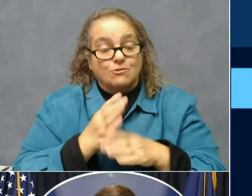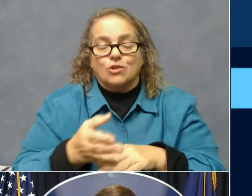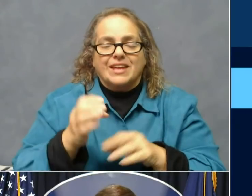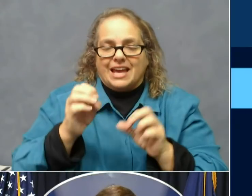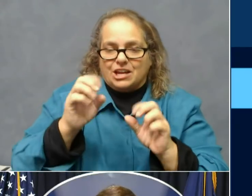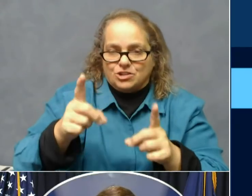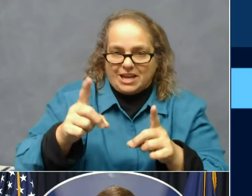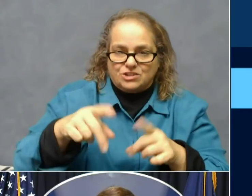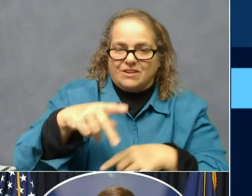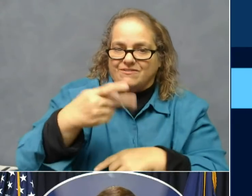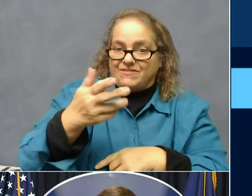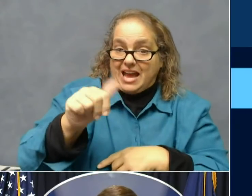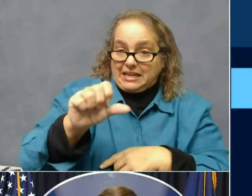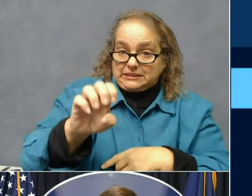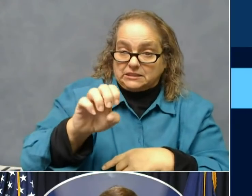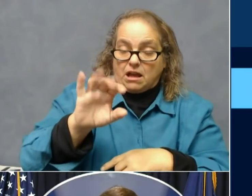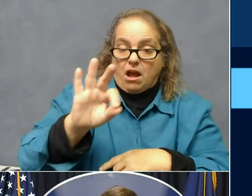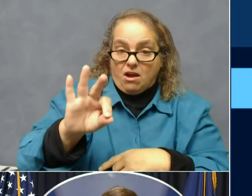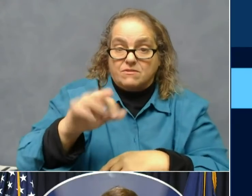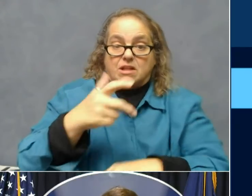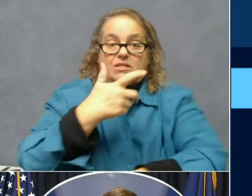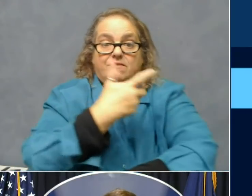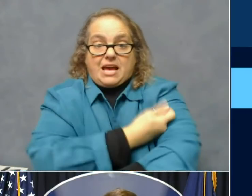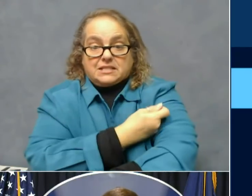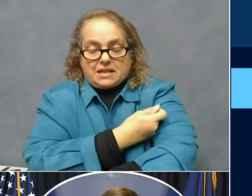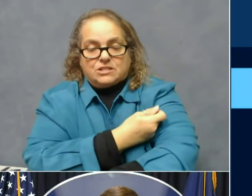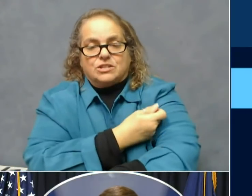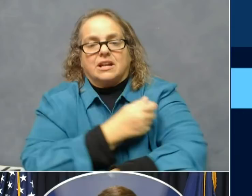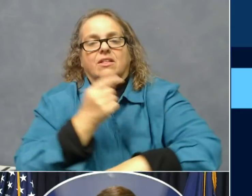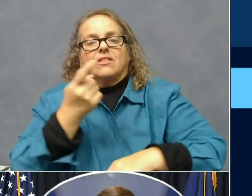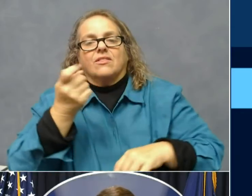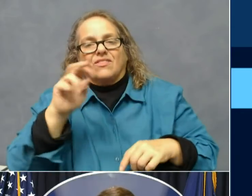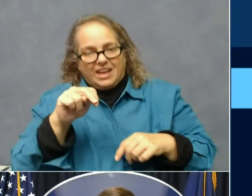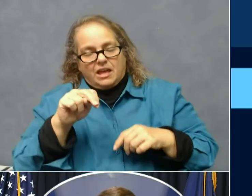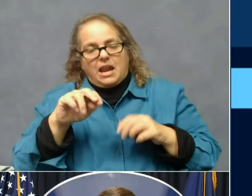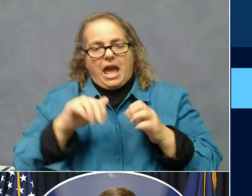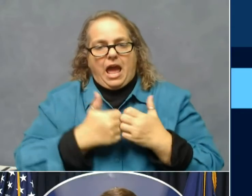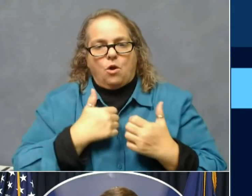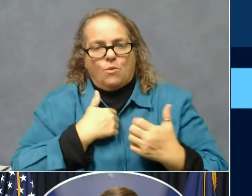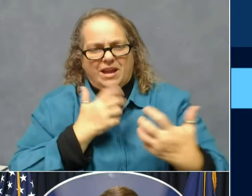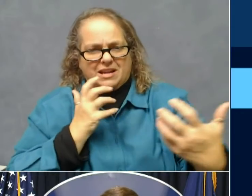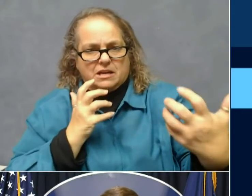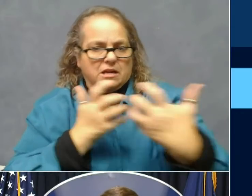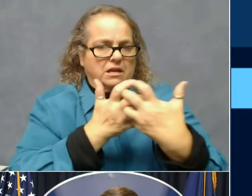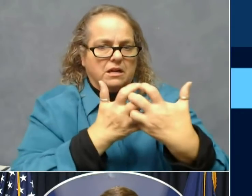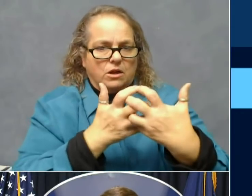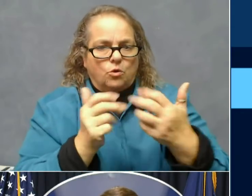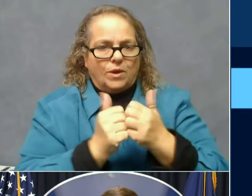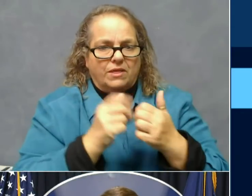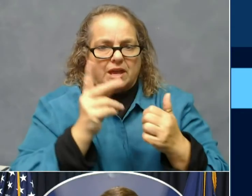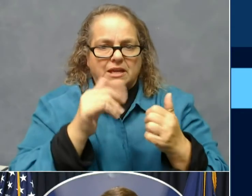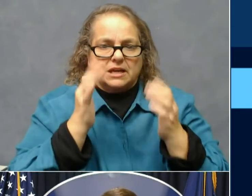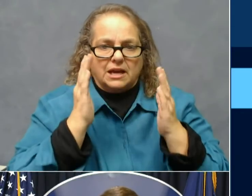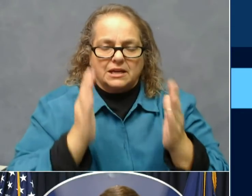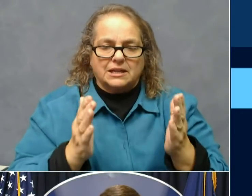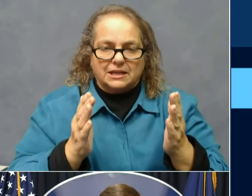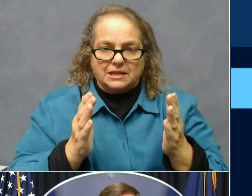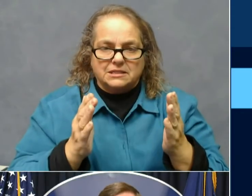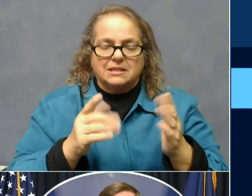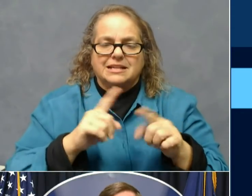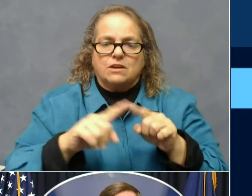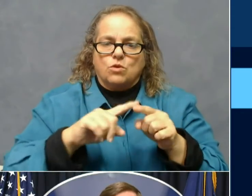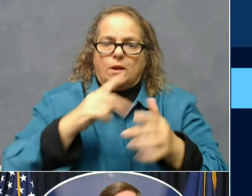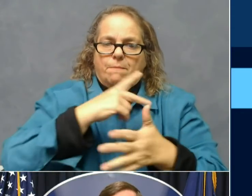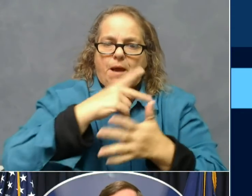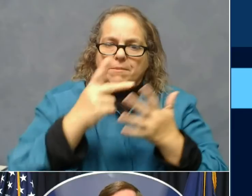vaccine campaign comes the engagement phase. That's engaging with Kentuckians, especially discrete population groups, through the correct